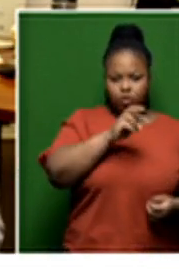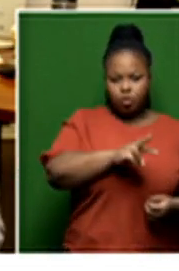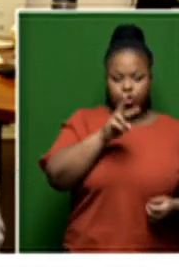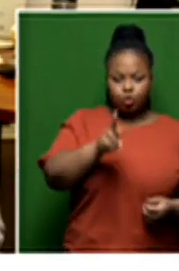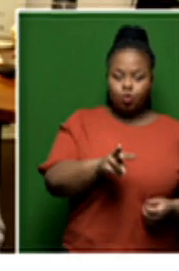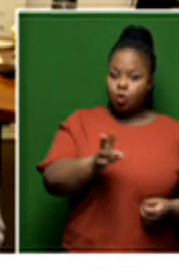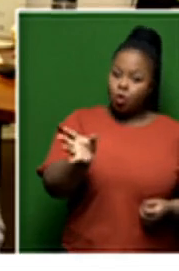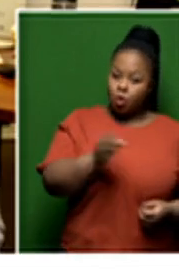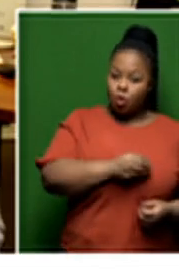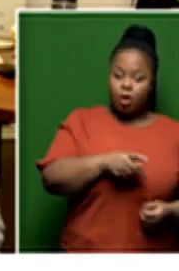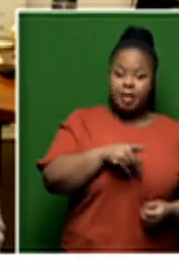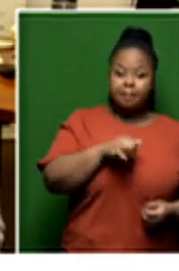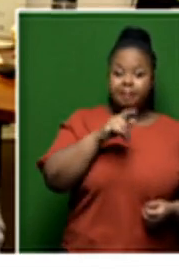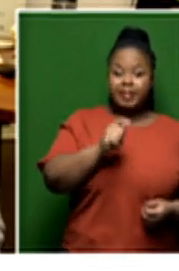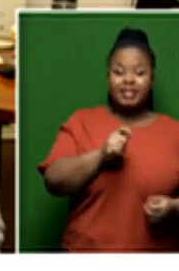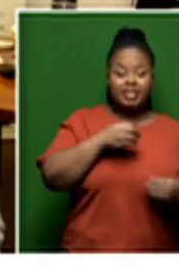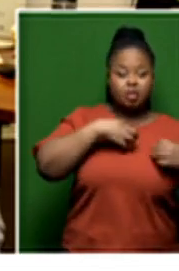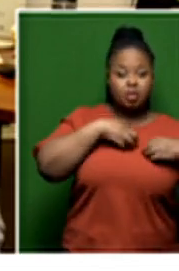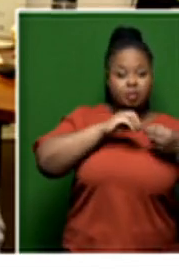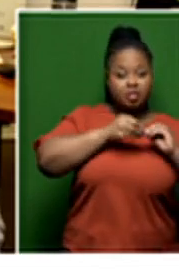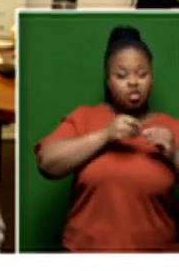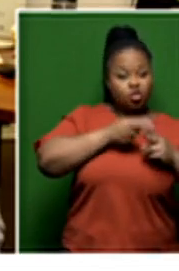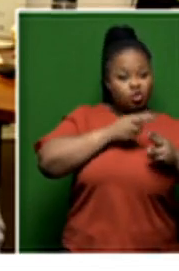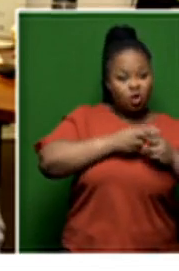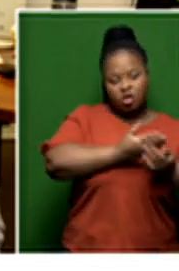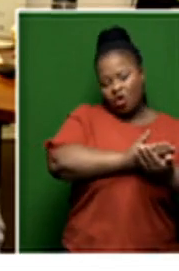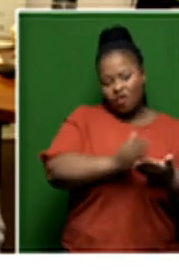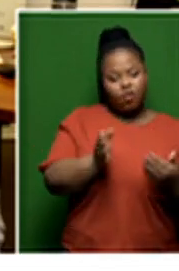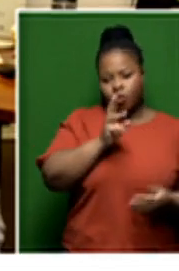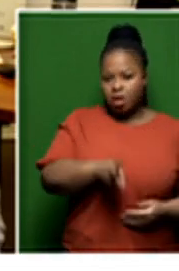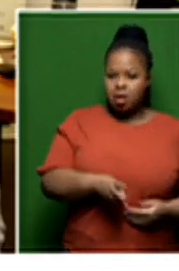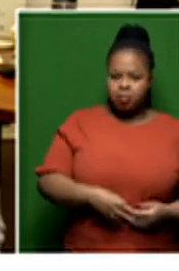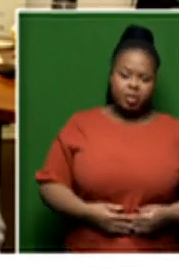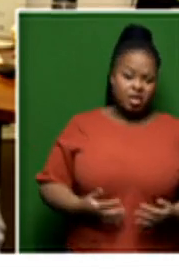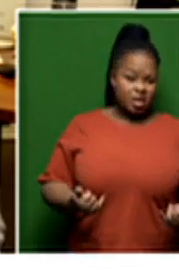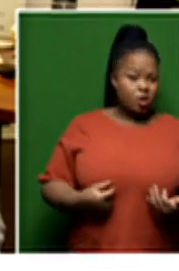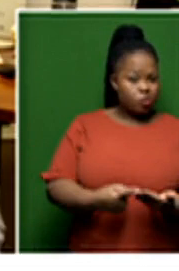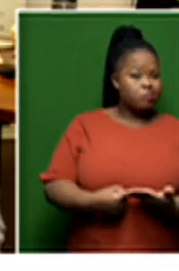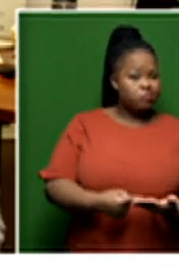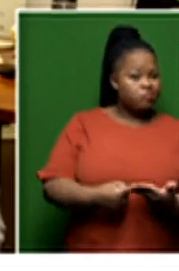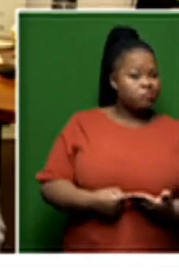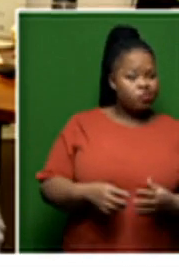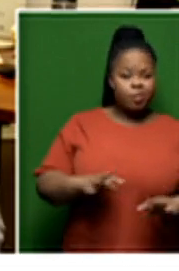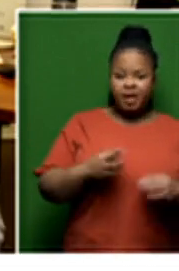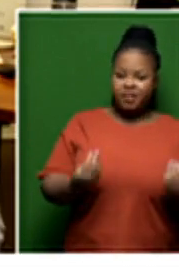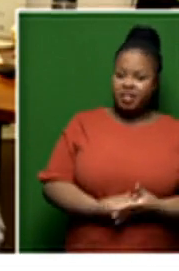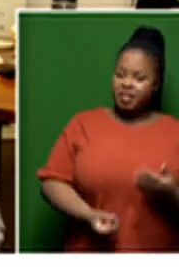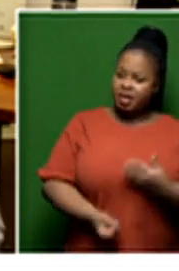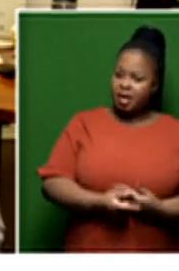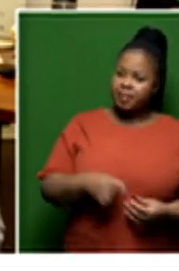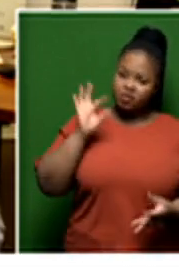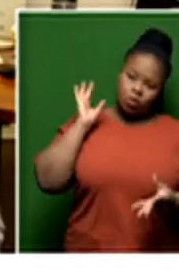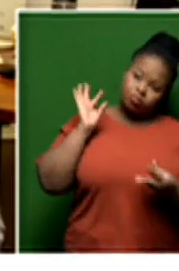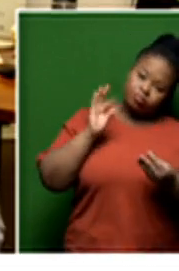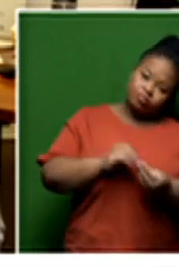2022. Looking at the discussion we've just had, looking at the progress that is being made, the pace at which